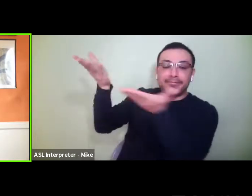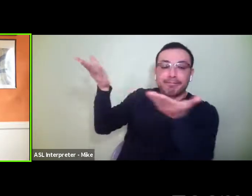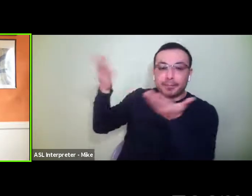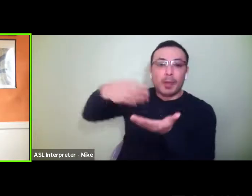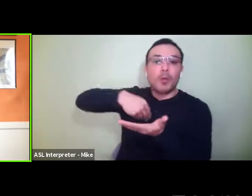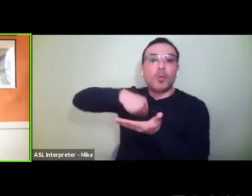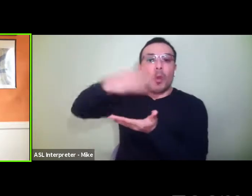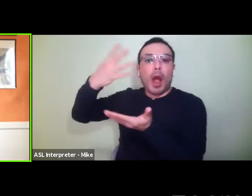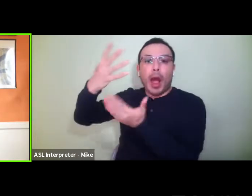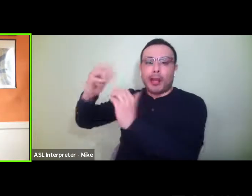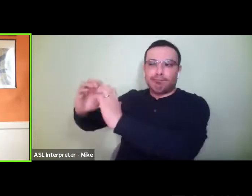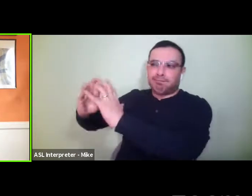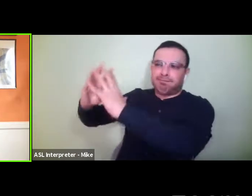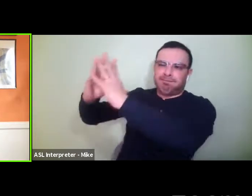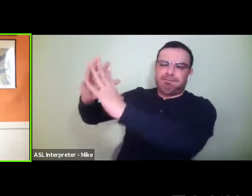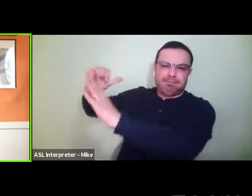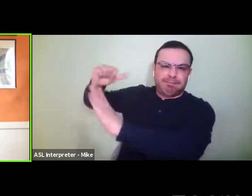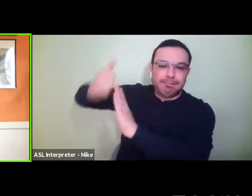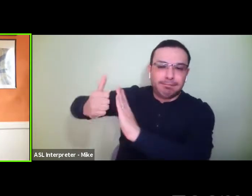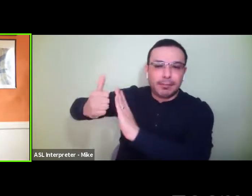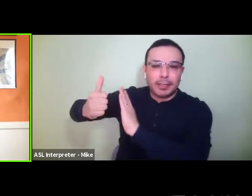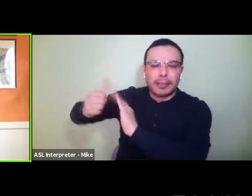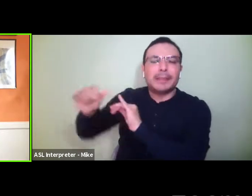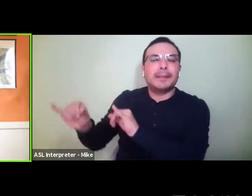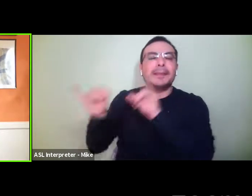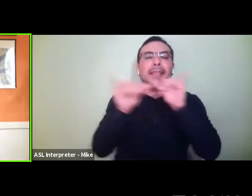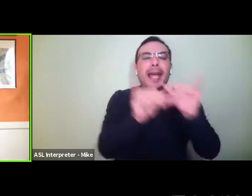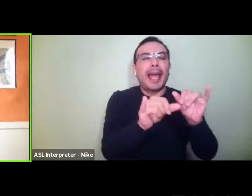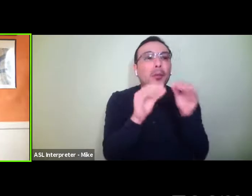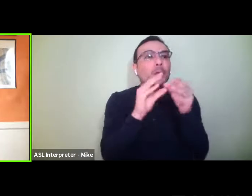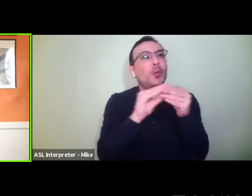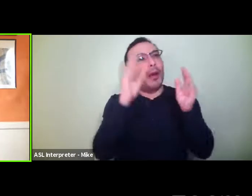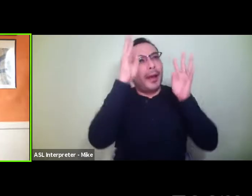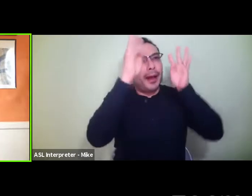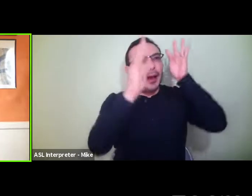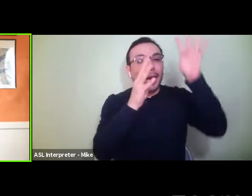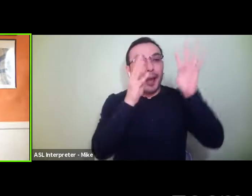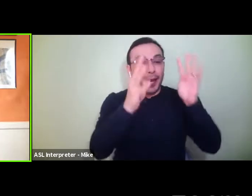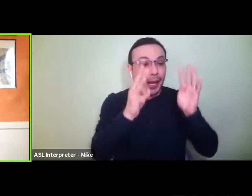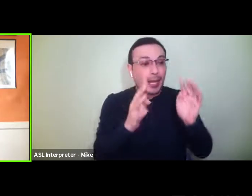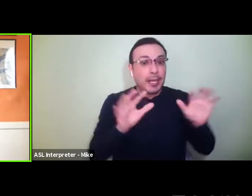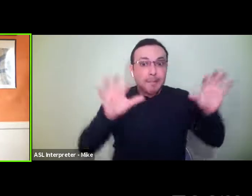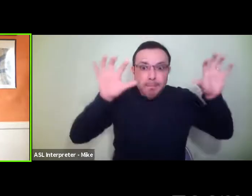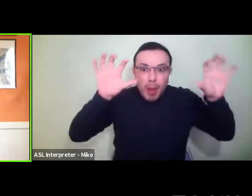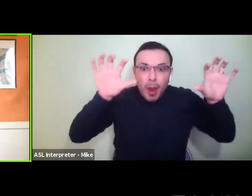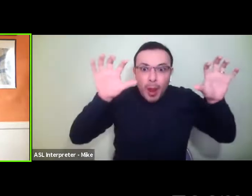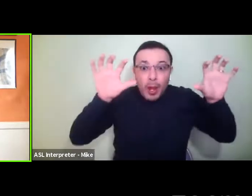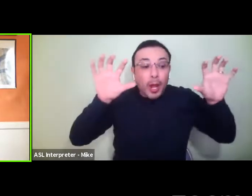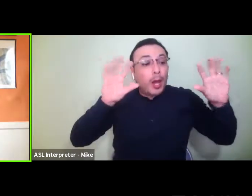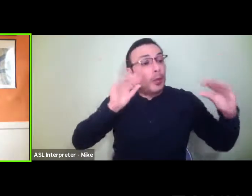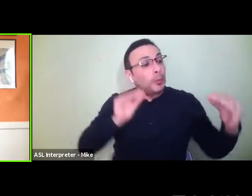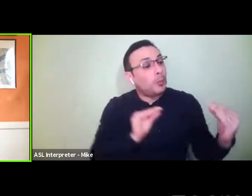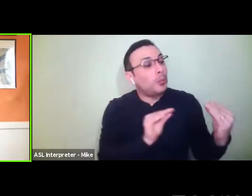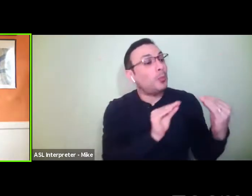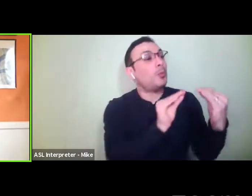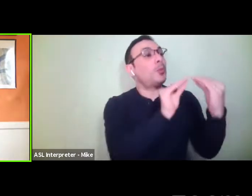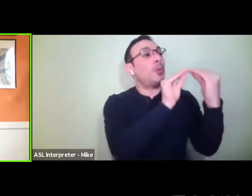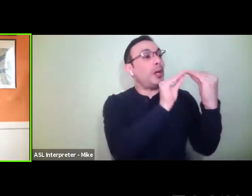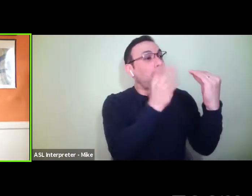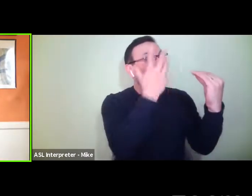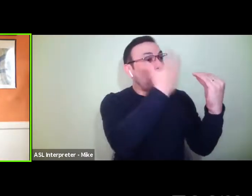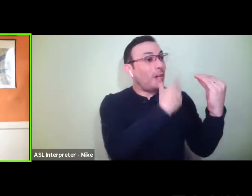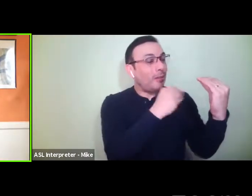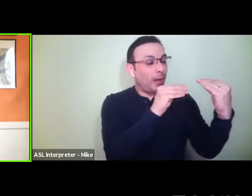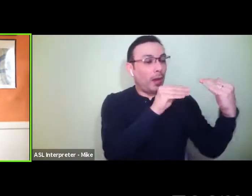of the ugly beast that kisses a beautiful princess and is suddenly transformed into a handsome prince.